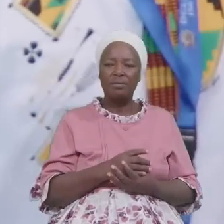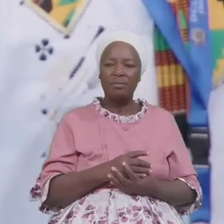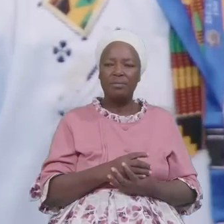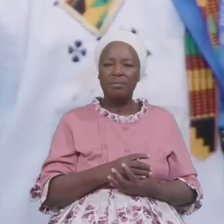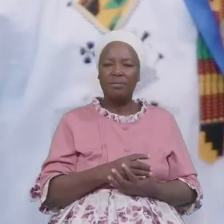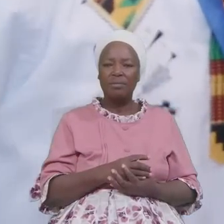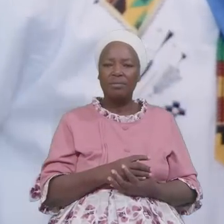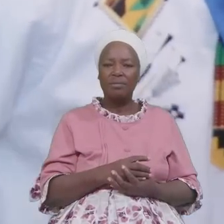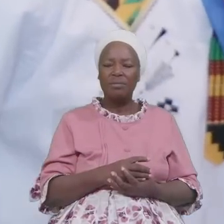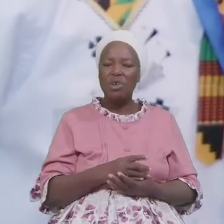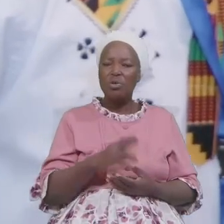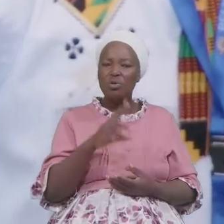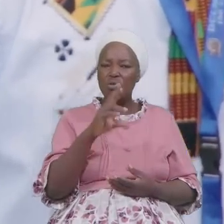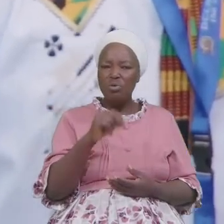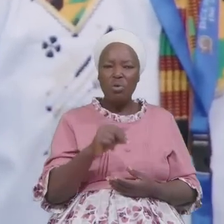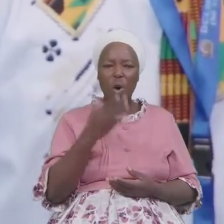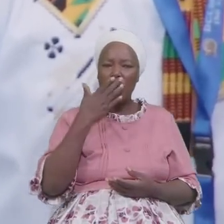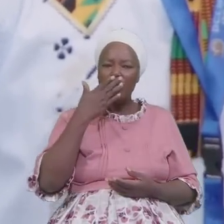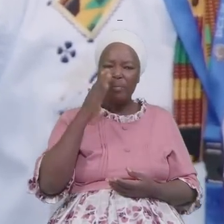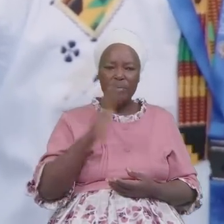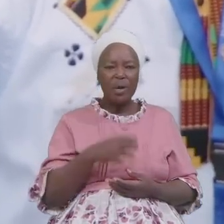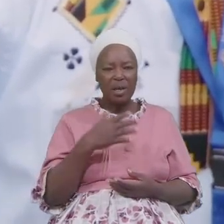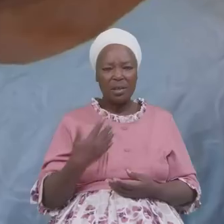no degradation,